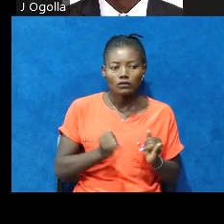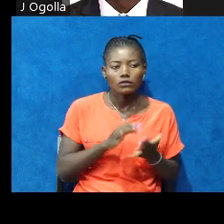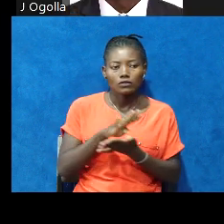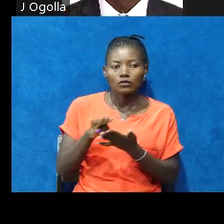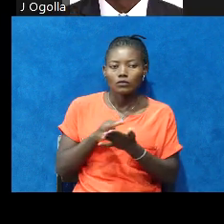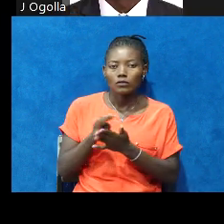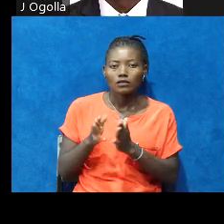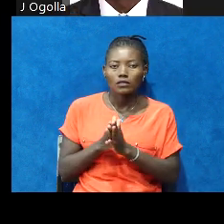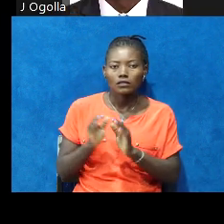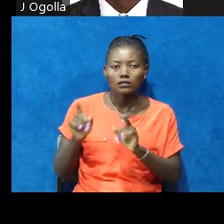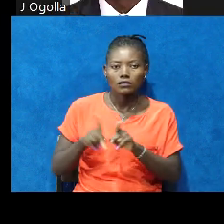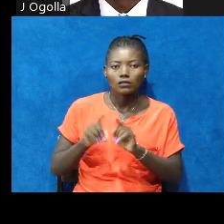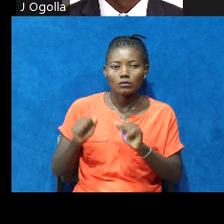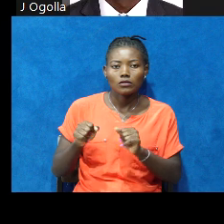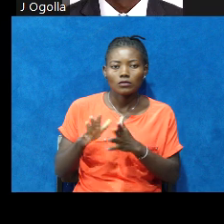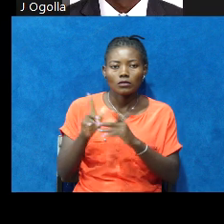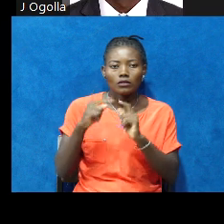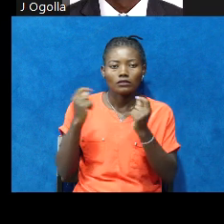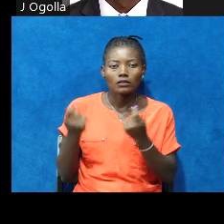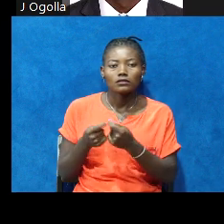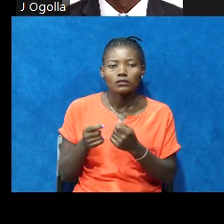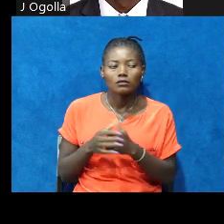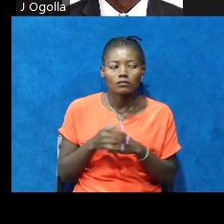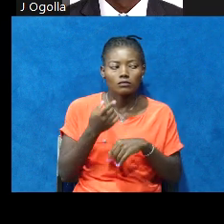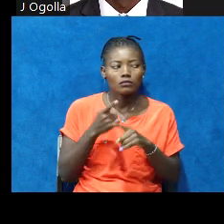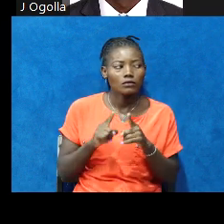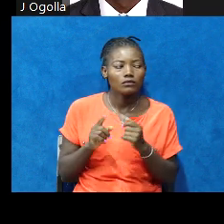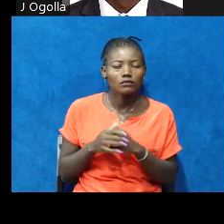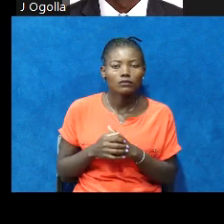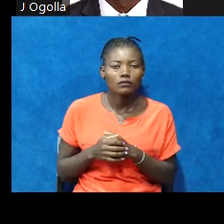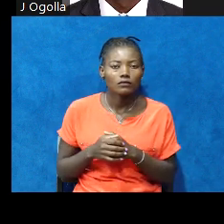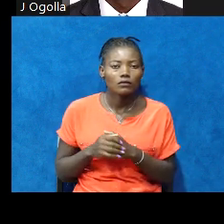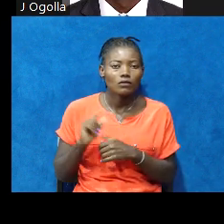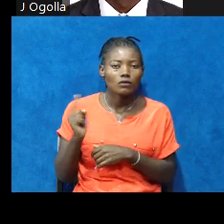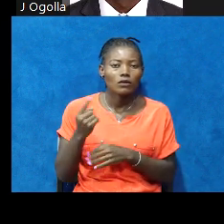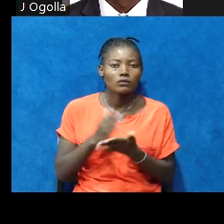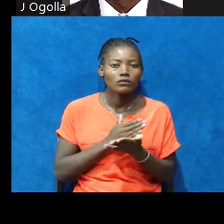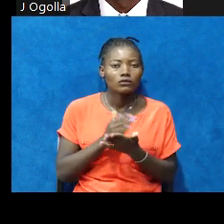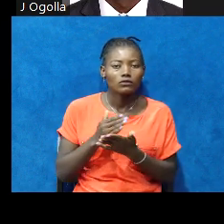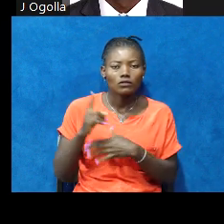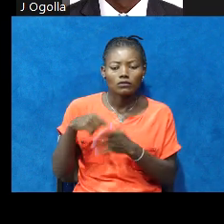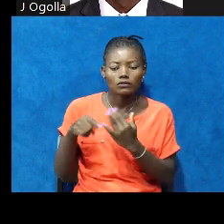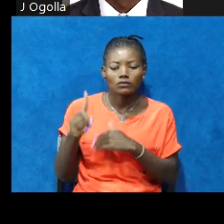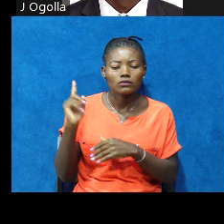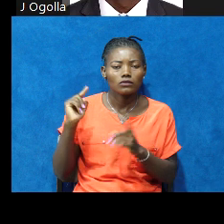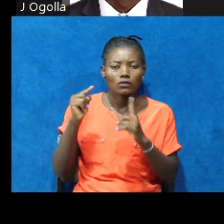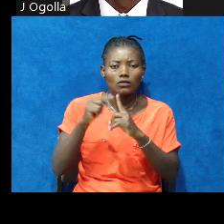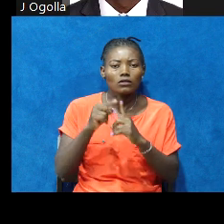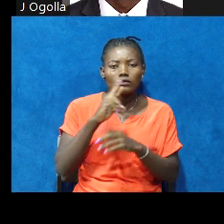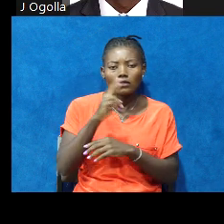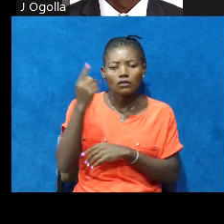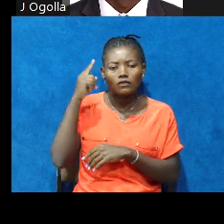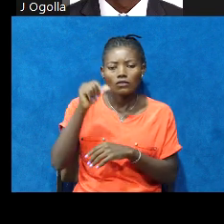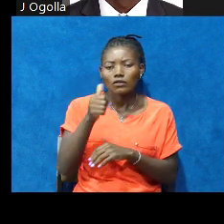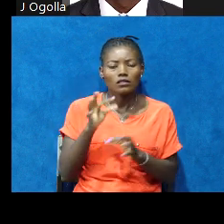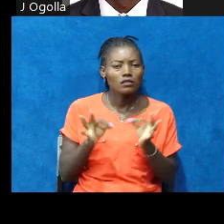individual basis, or it can be as a team. But once you share what your goals are for